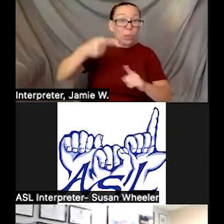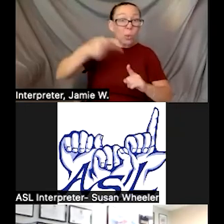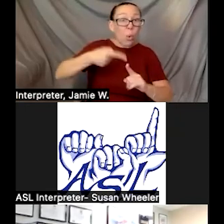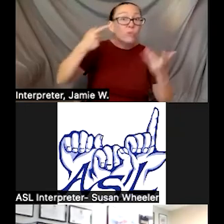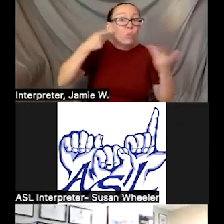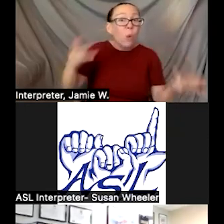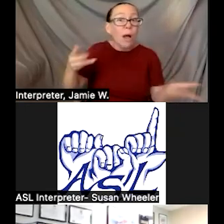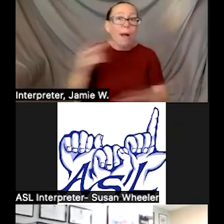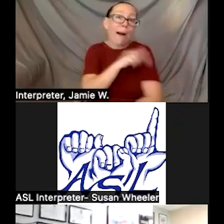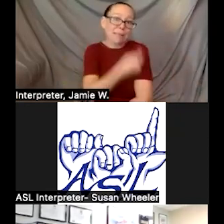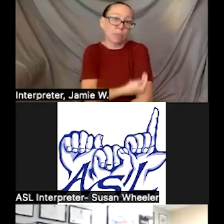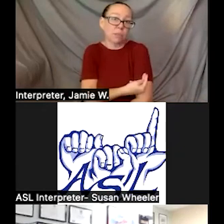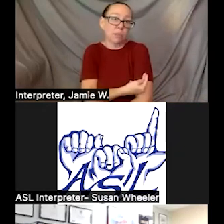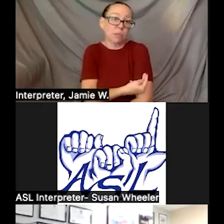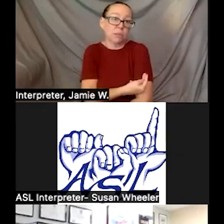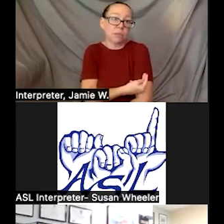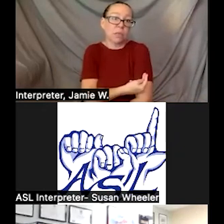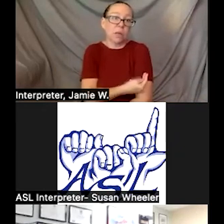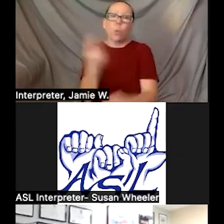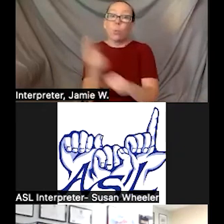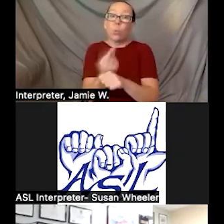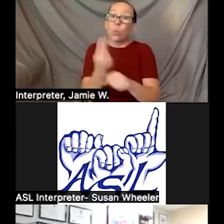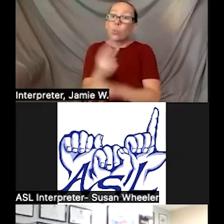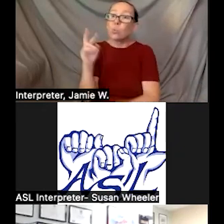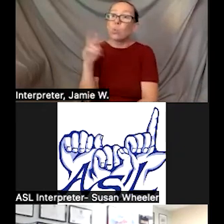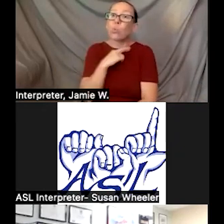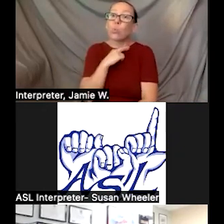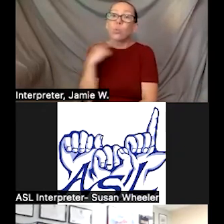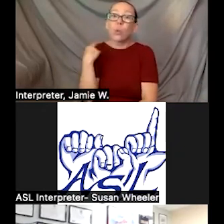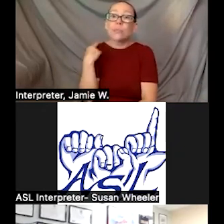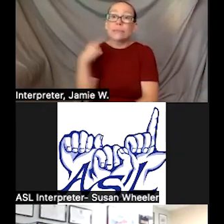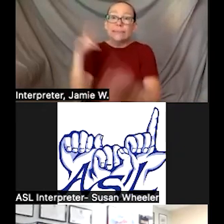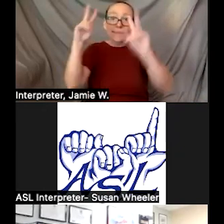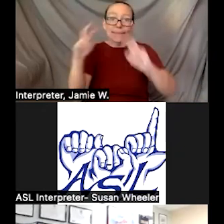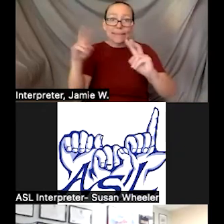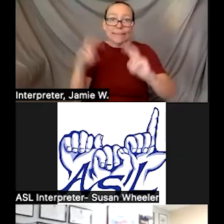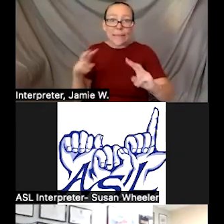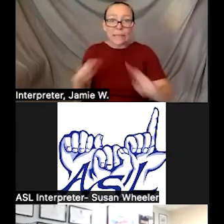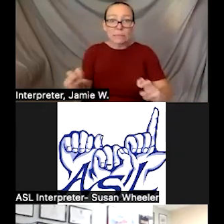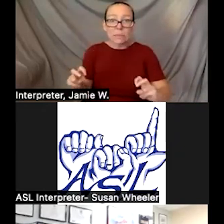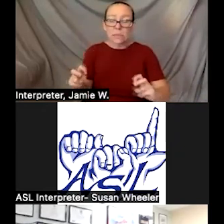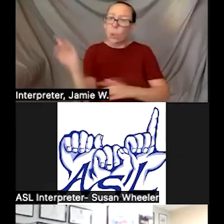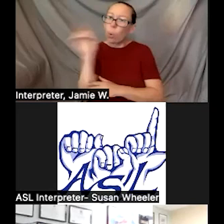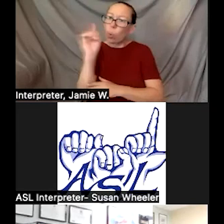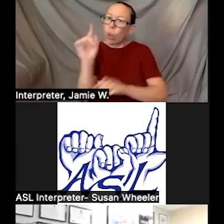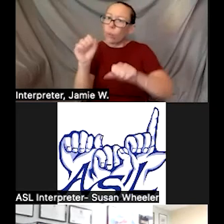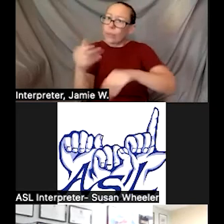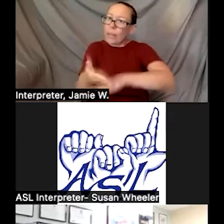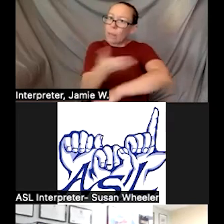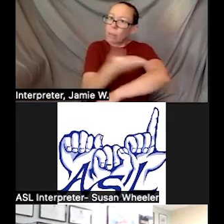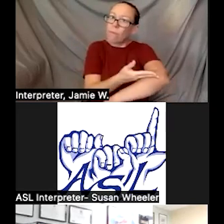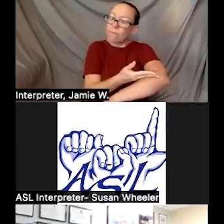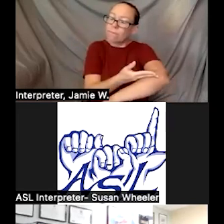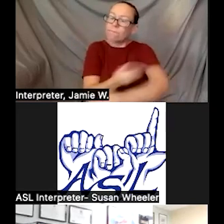based upon the risk assessment to identify opportunities for improvement and then in turn to enhance the level